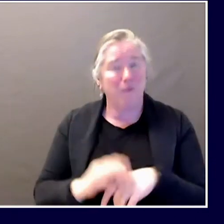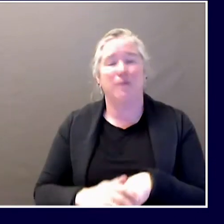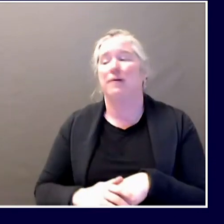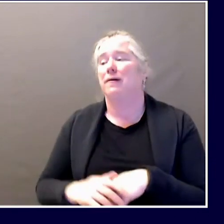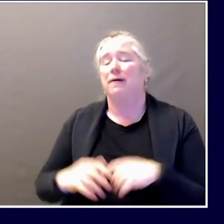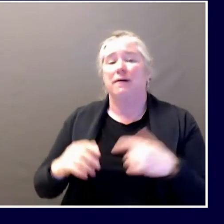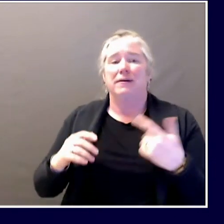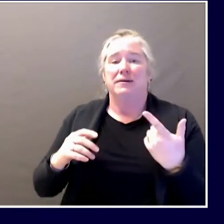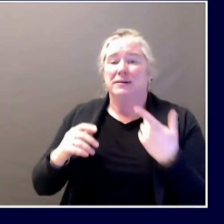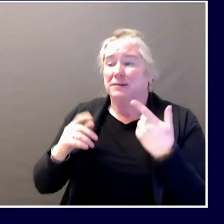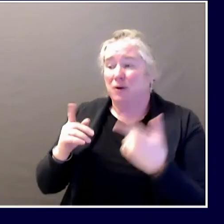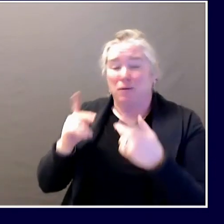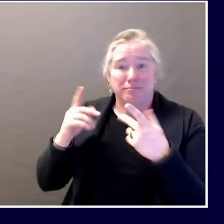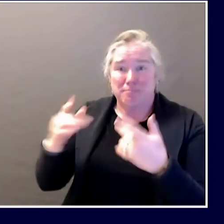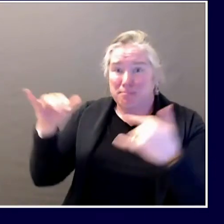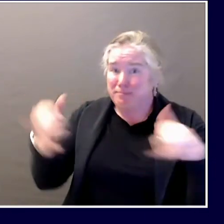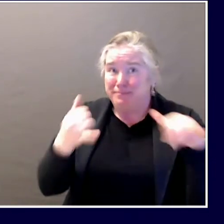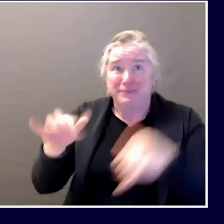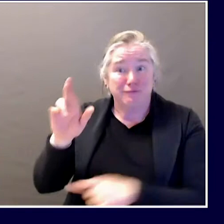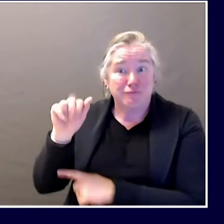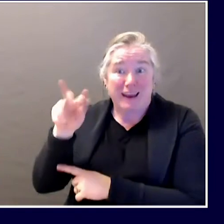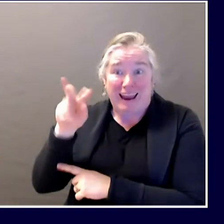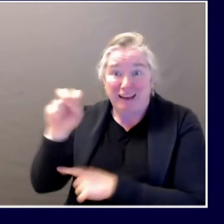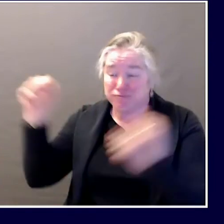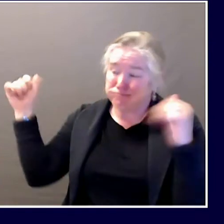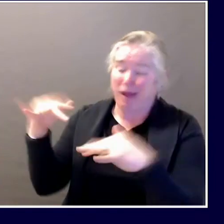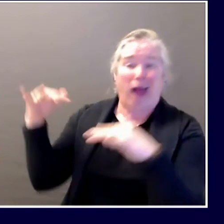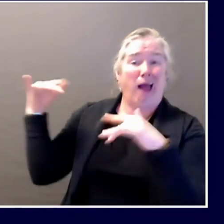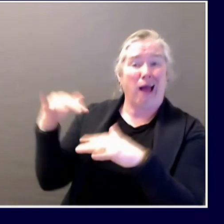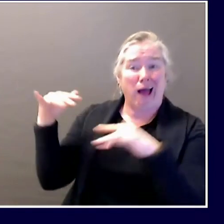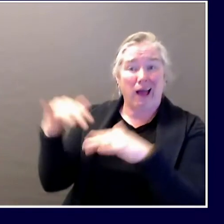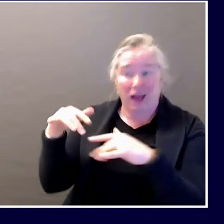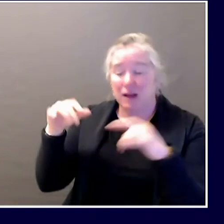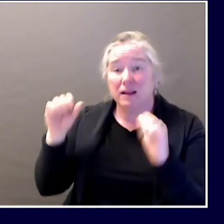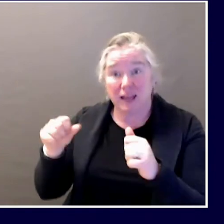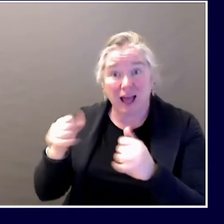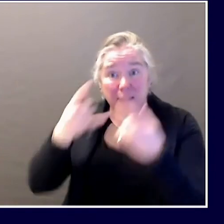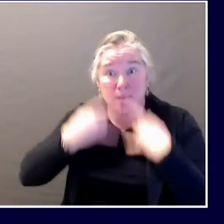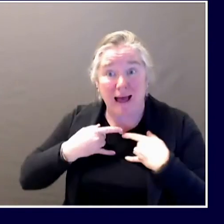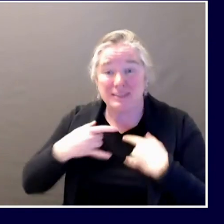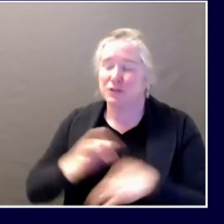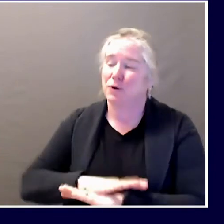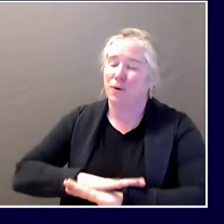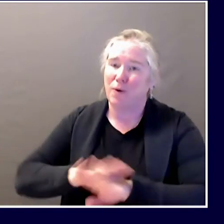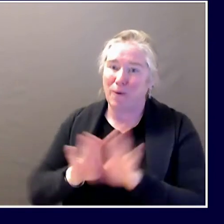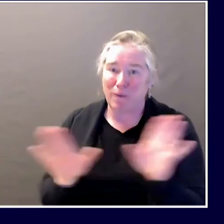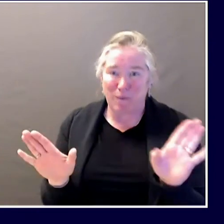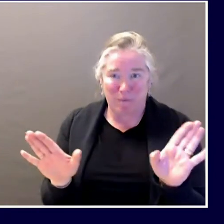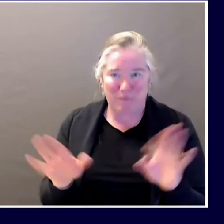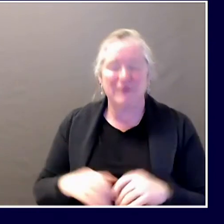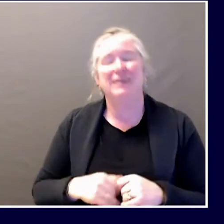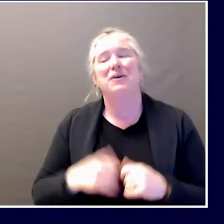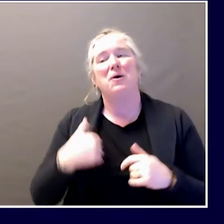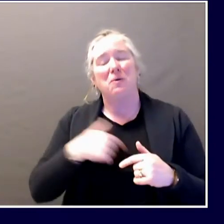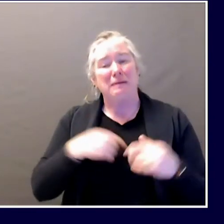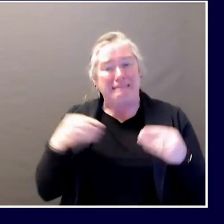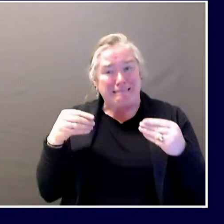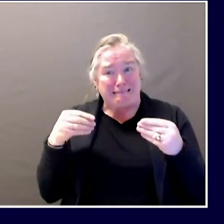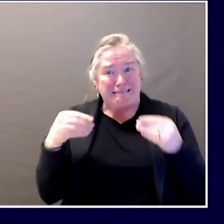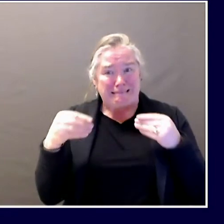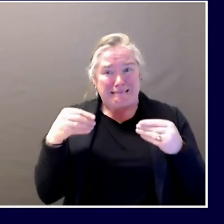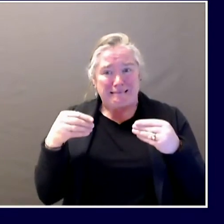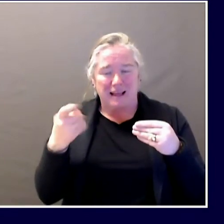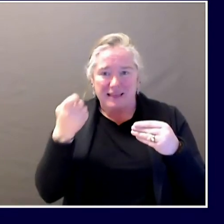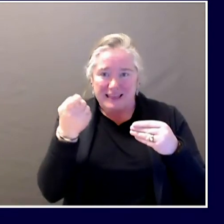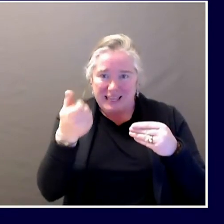raves. We're in this period between when we can leave some safety measures behind,